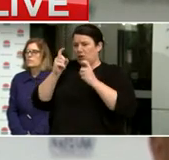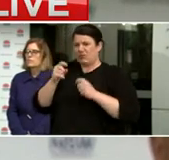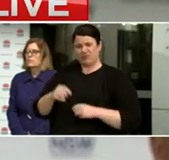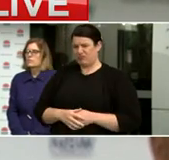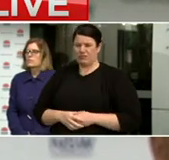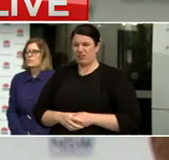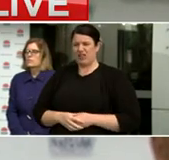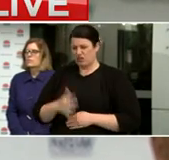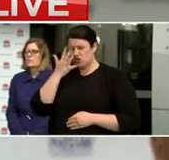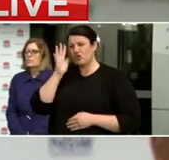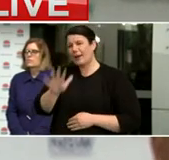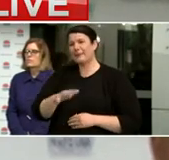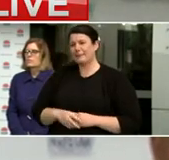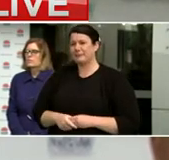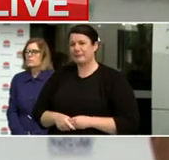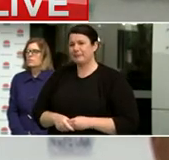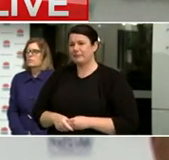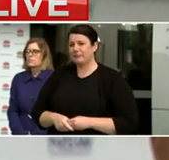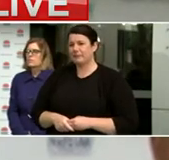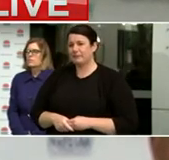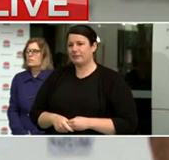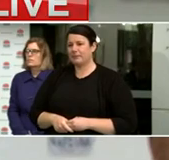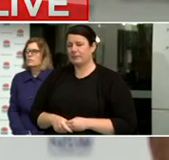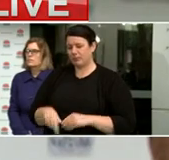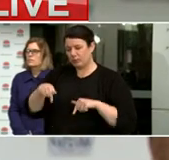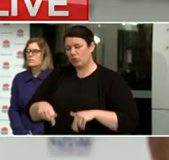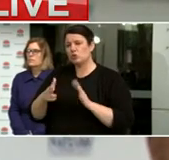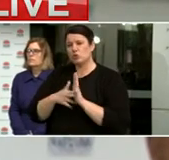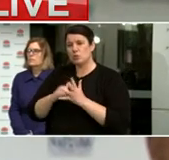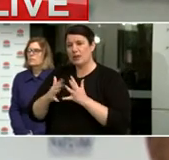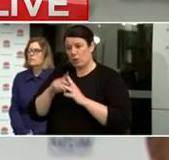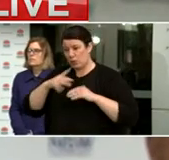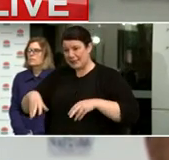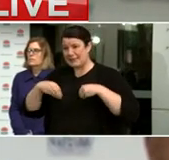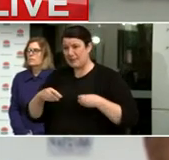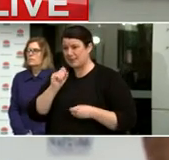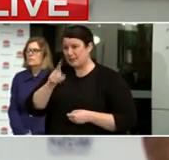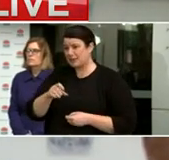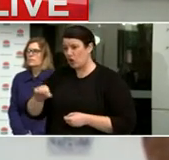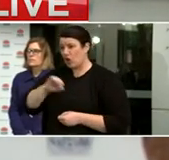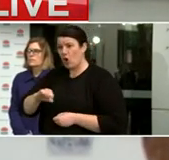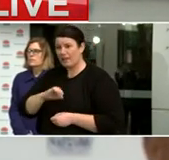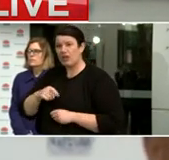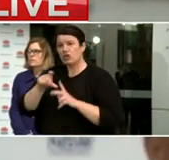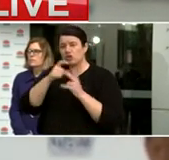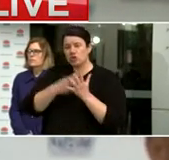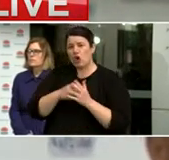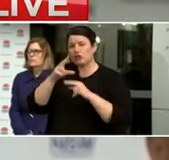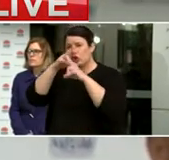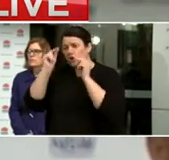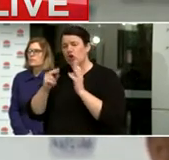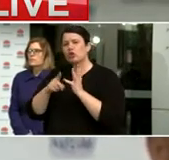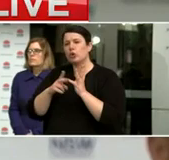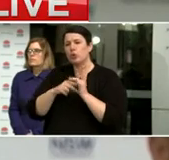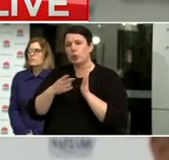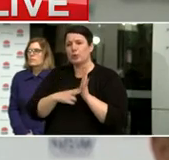coward. And that's all you are. This society, New South Wales, won't tolerate it. The union movement won't tolerate it. And we will work